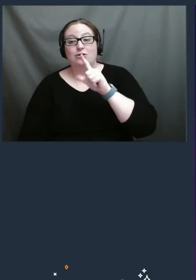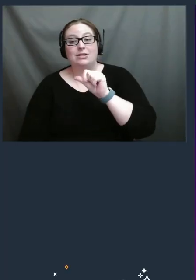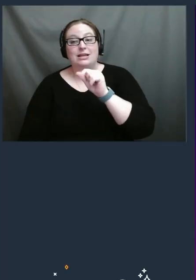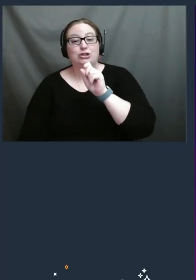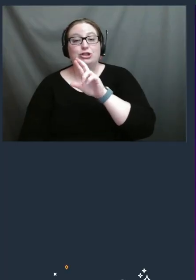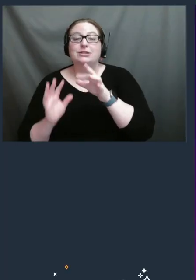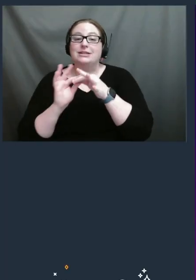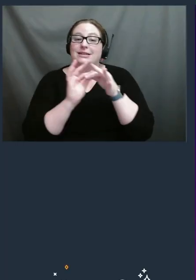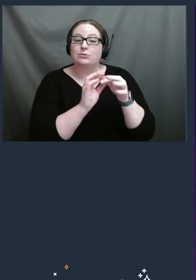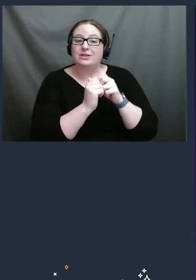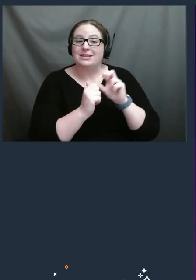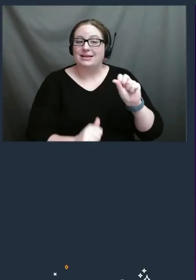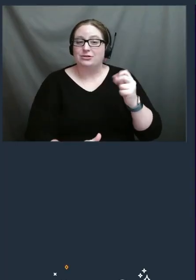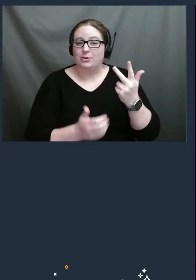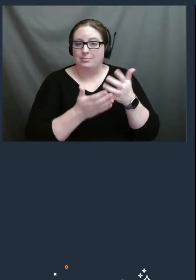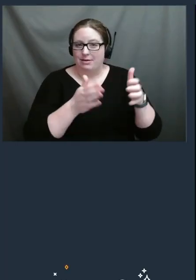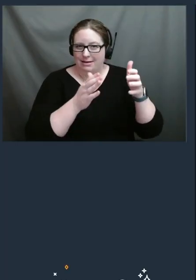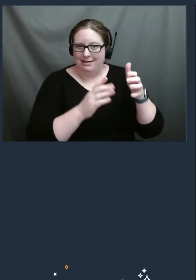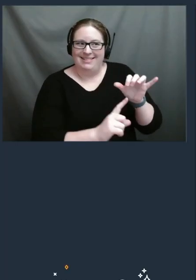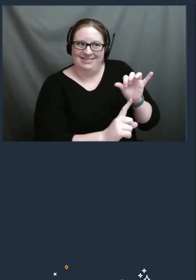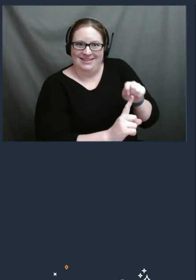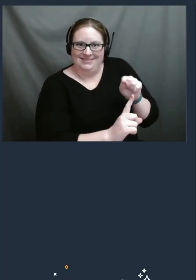the S3 data lake.